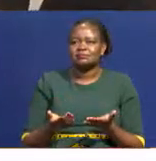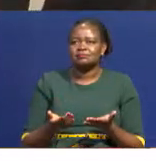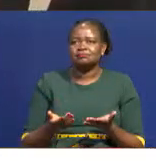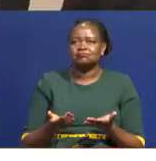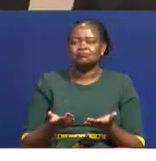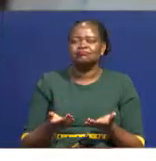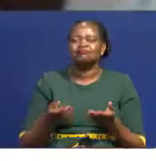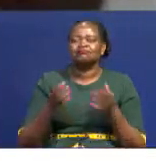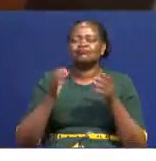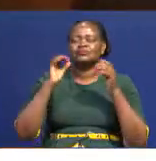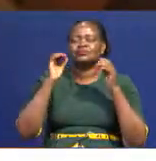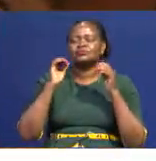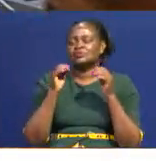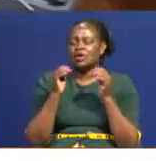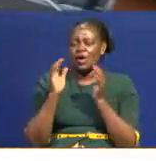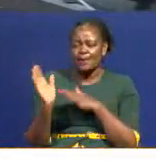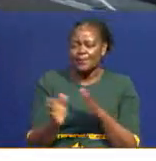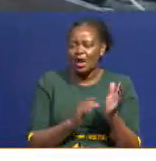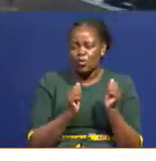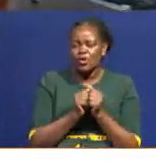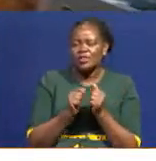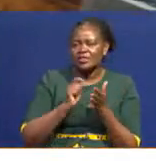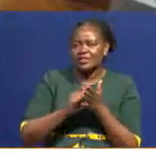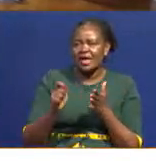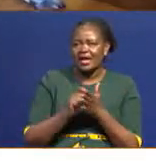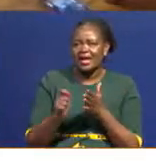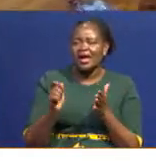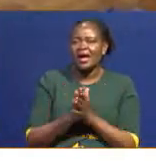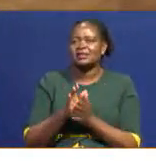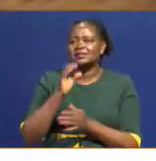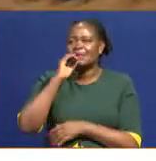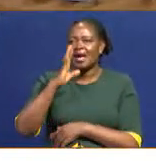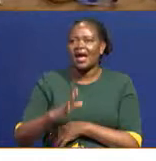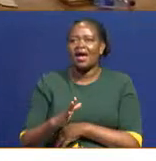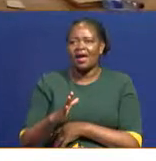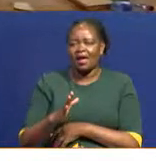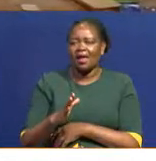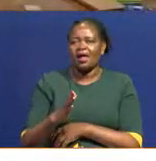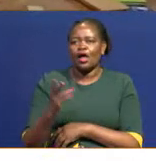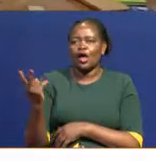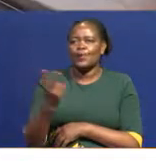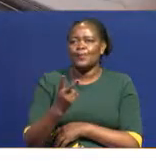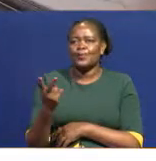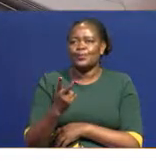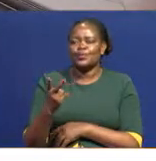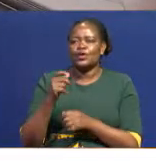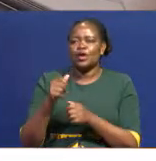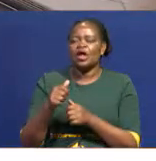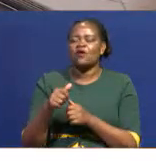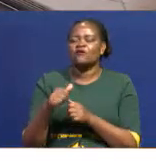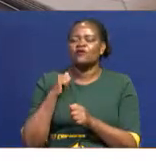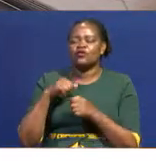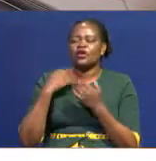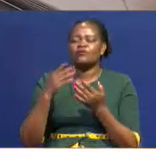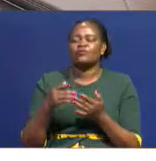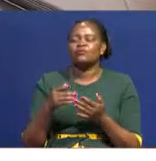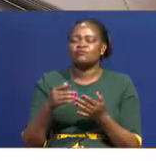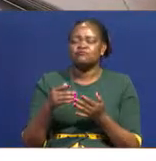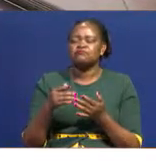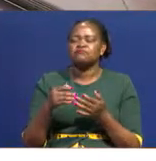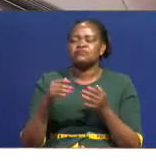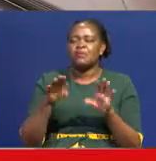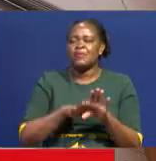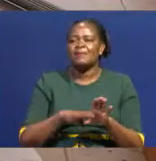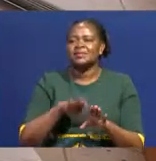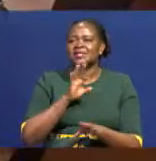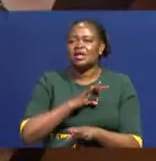are alleged to have colluded with the Assembly Clerk Wilson Kuria and Speaker Johnson Mokuha to deny the members their allowances. You can